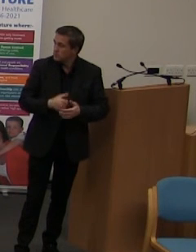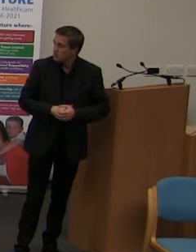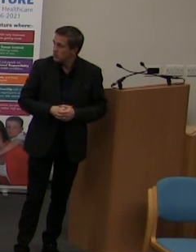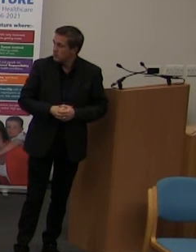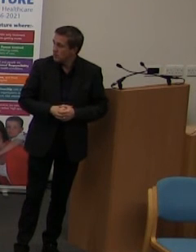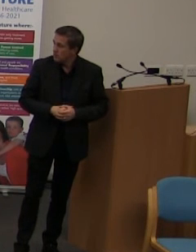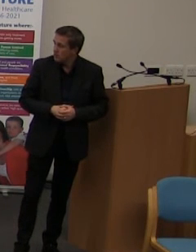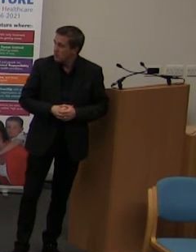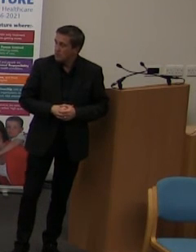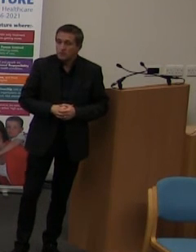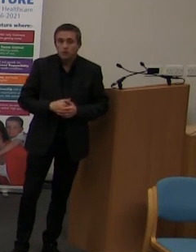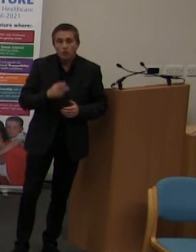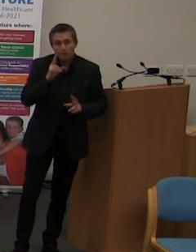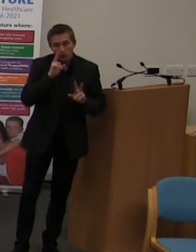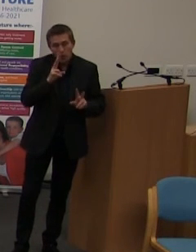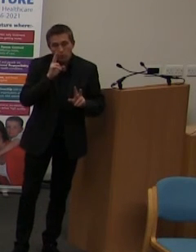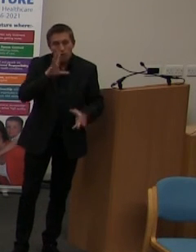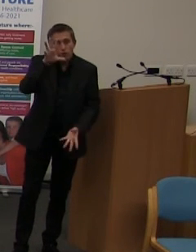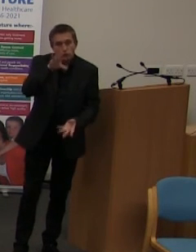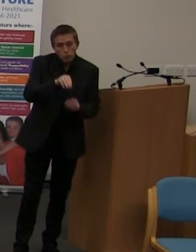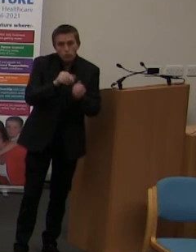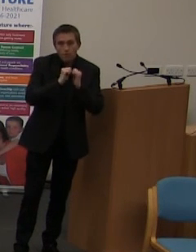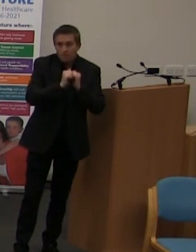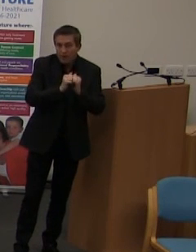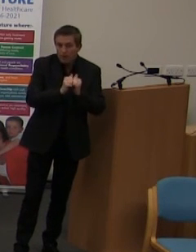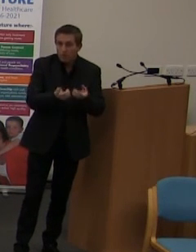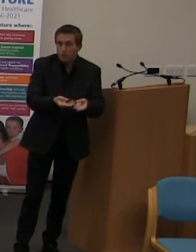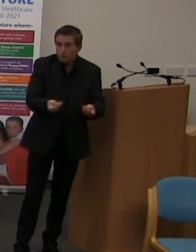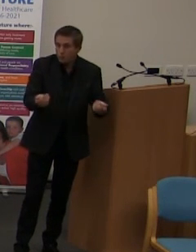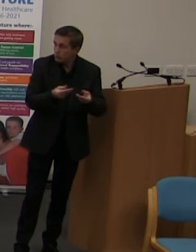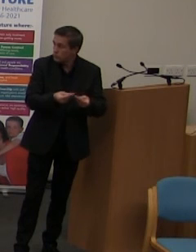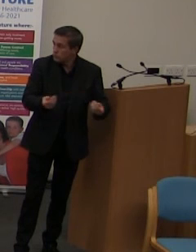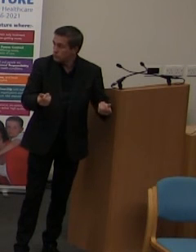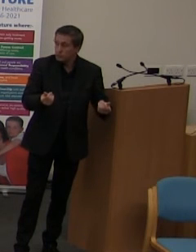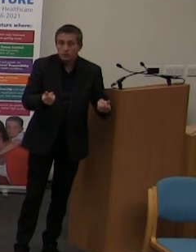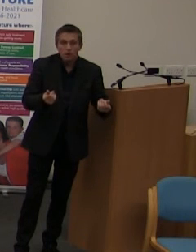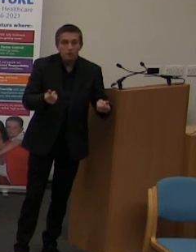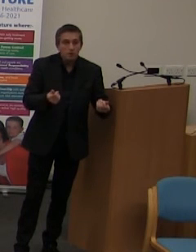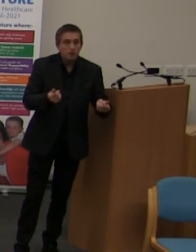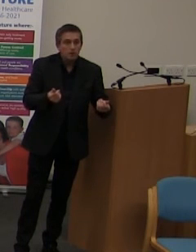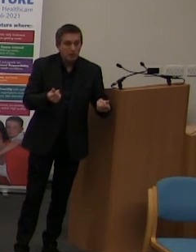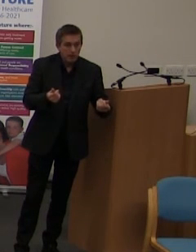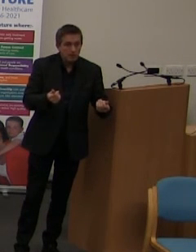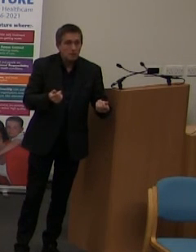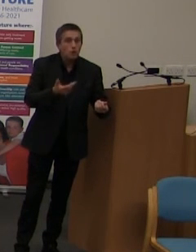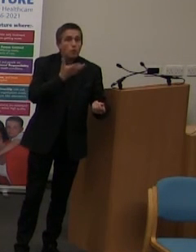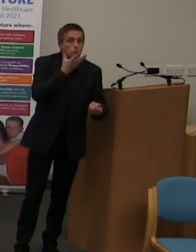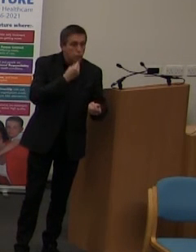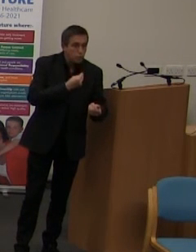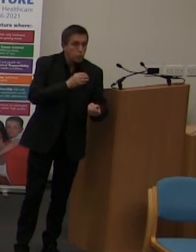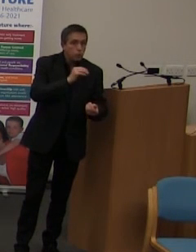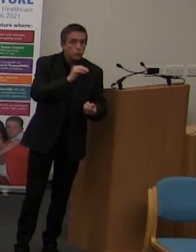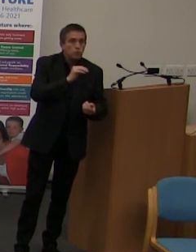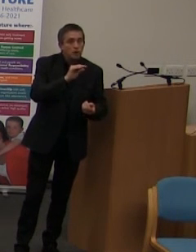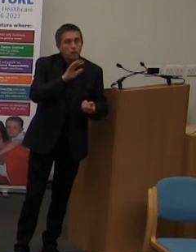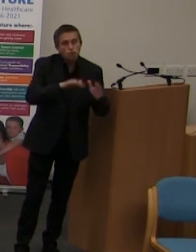to focus on the total value of resources, as Fiona says, within Forth Valley, but making best use of the total, just